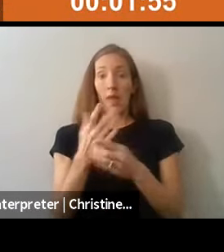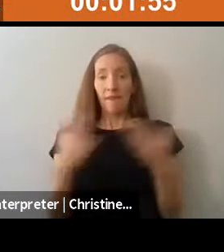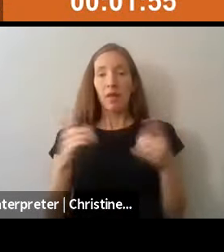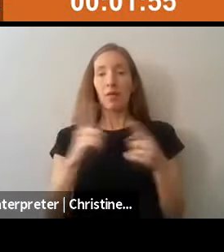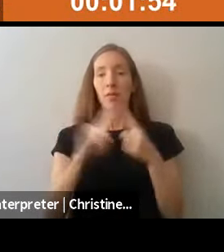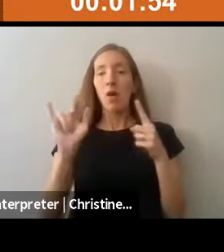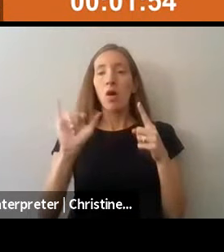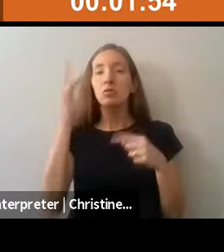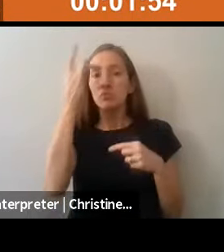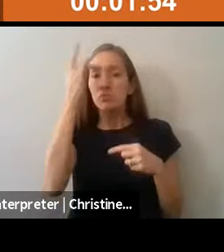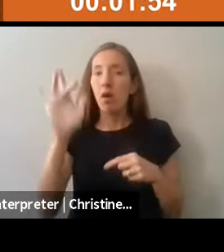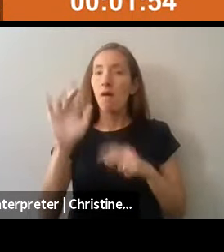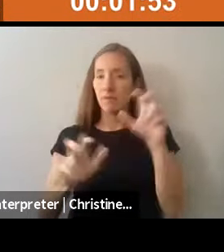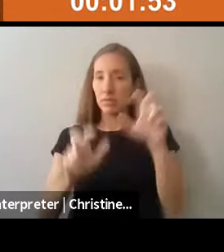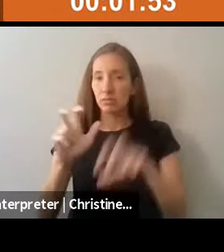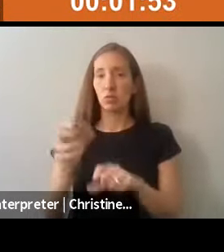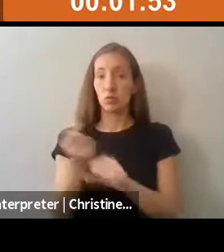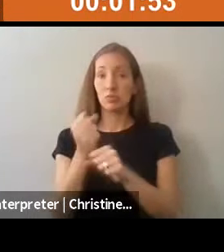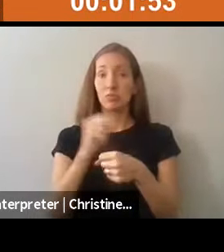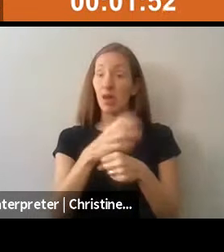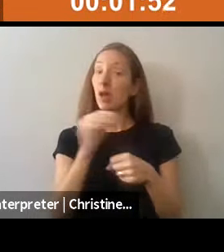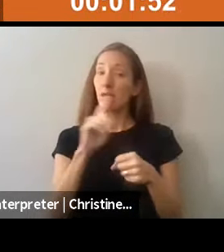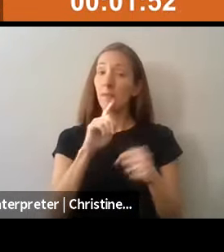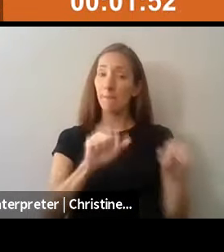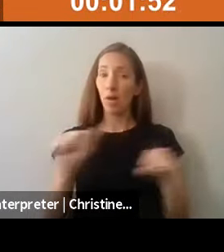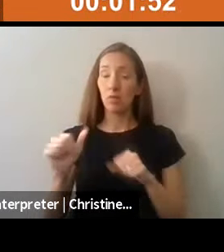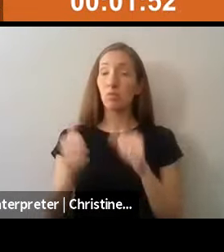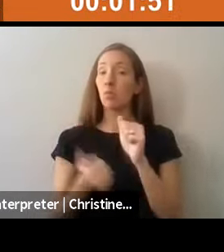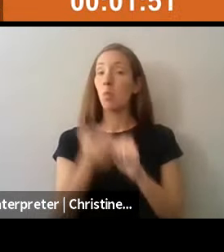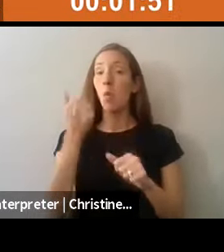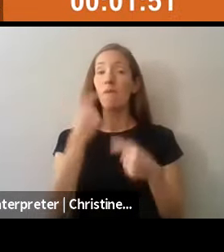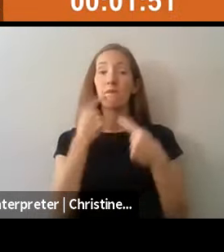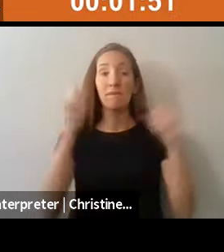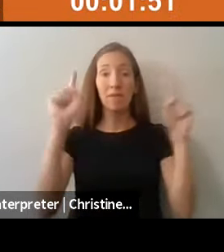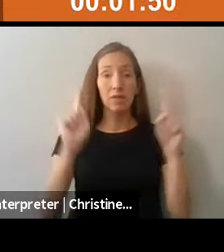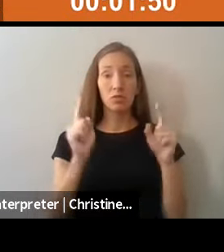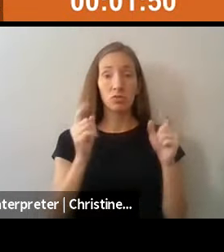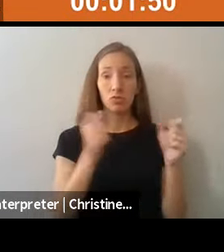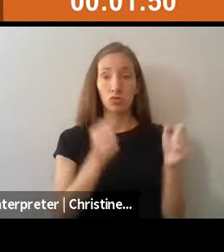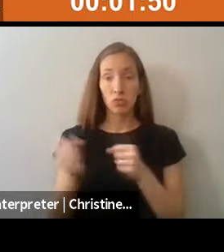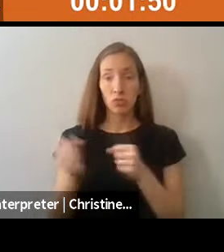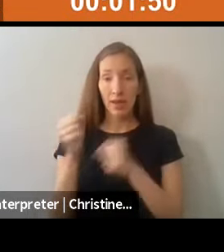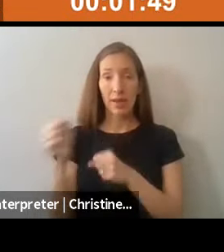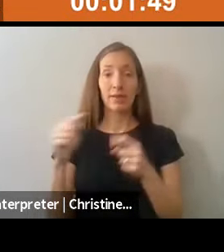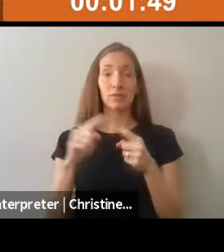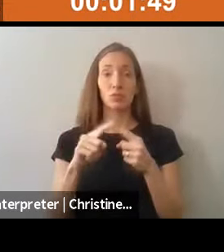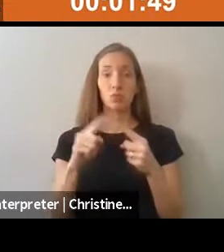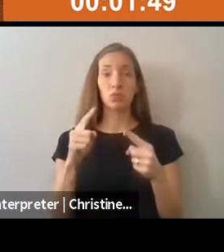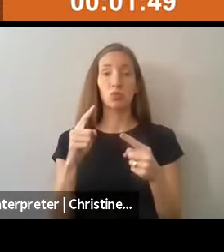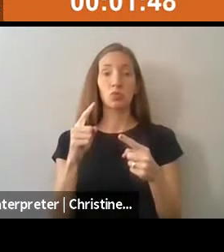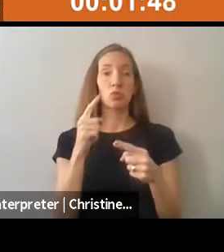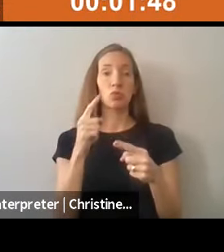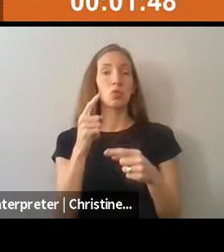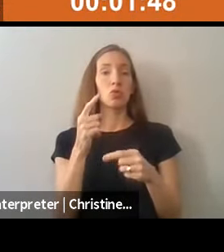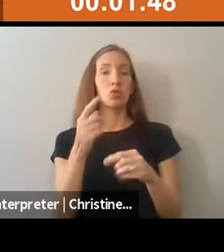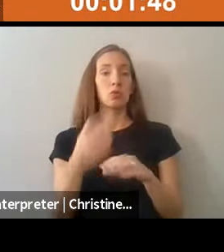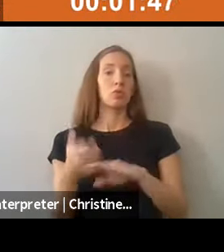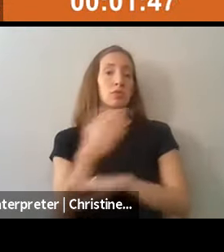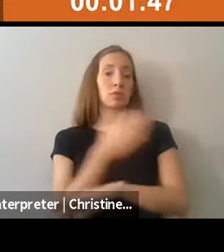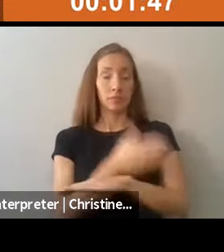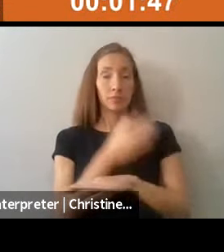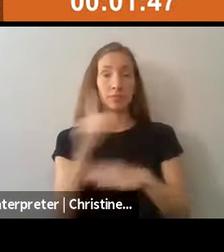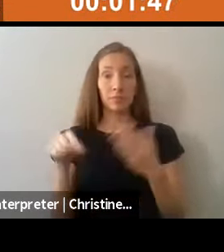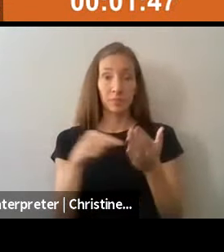surely possible. One of the most effective strategies to reduce gender-based violence and eliminate gender inequalities from our